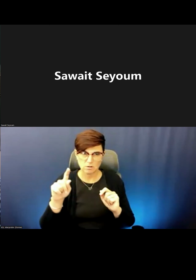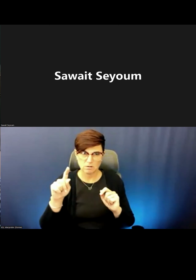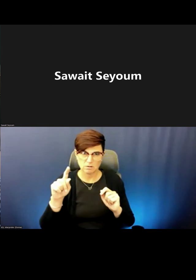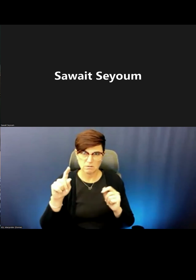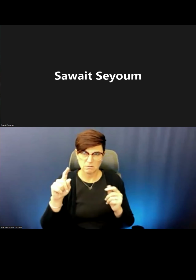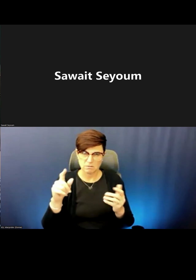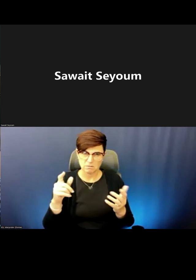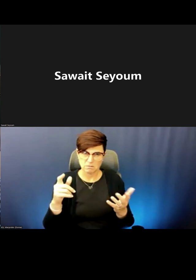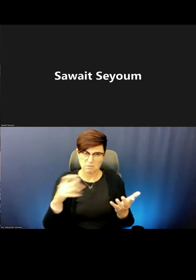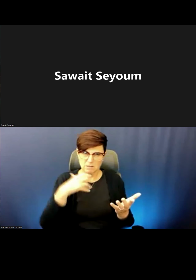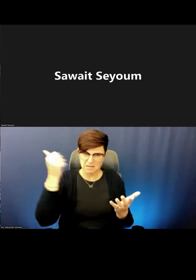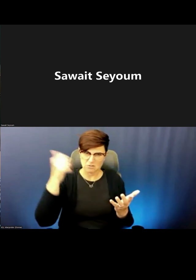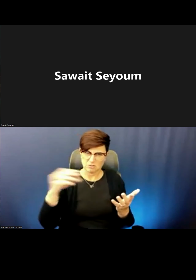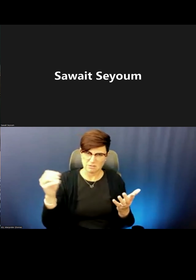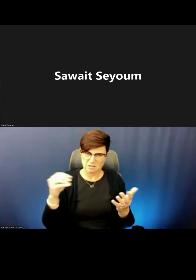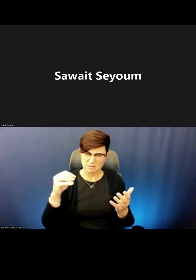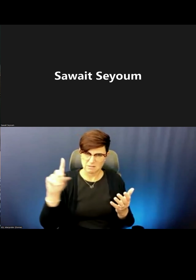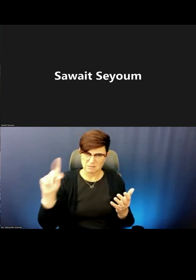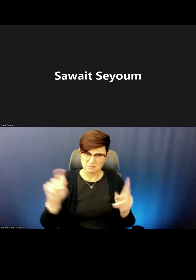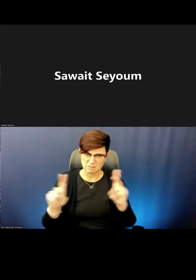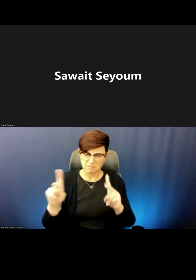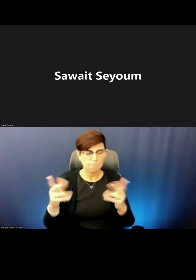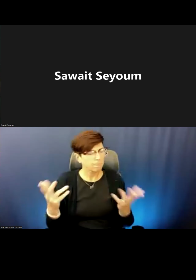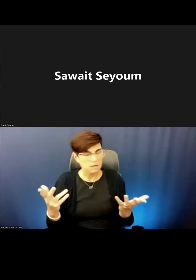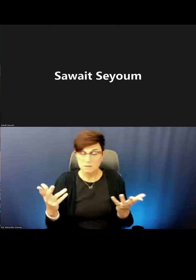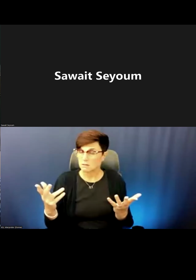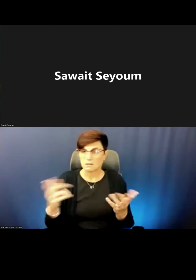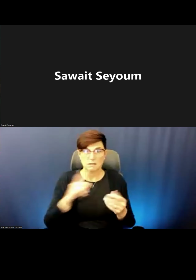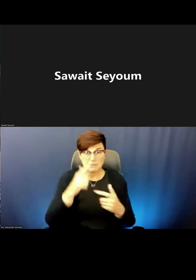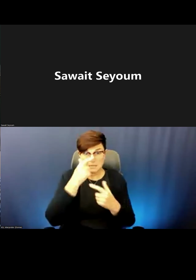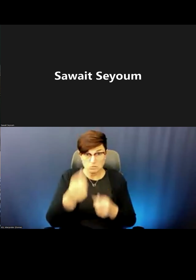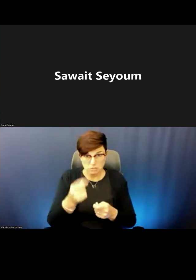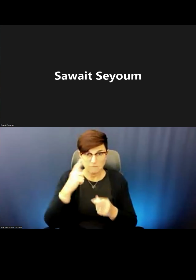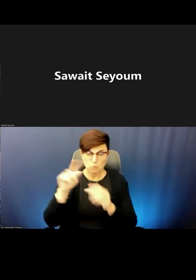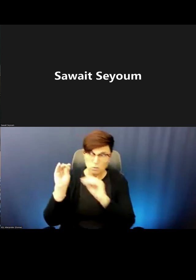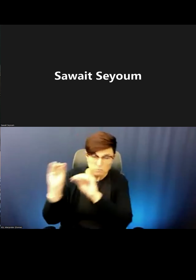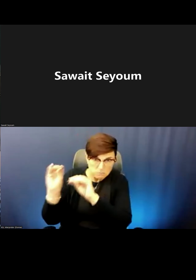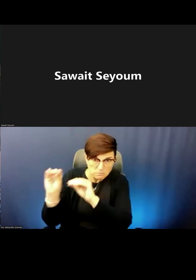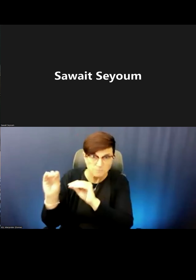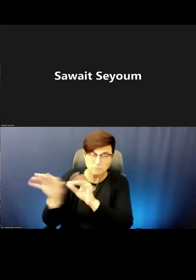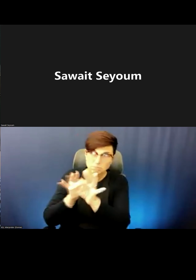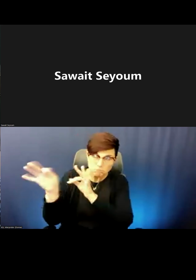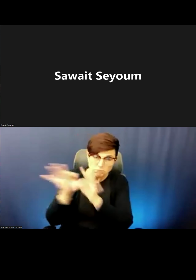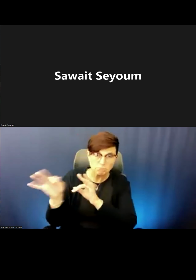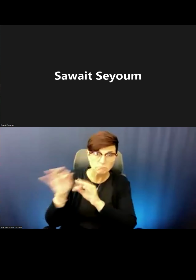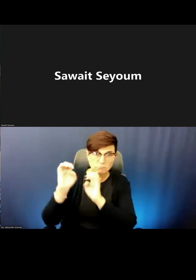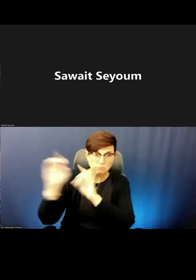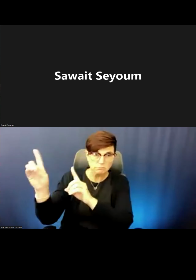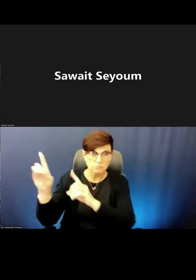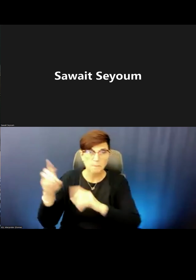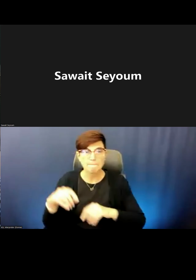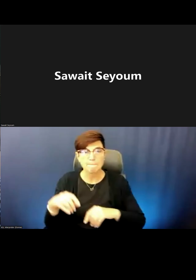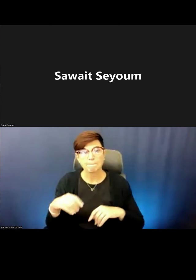a very interesting experience to try and bring them along. I think Kim McCoy-Wade and